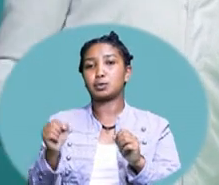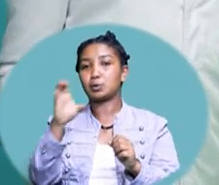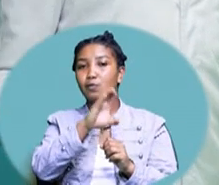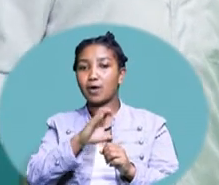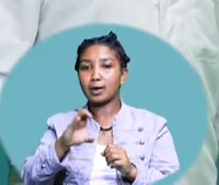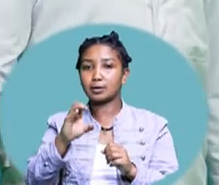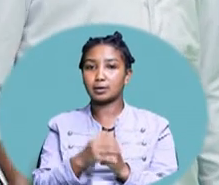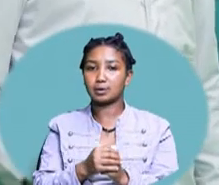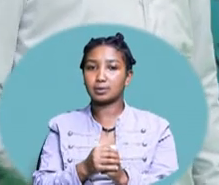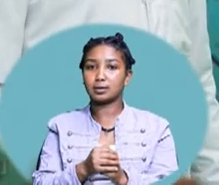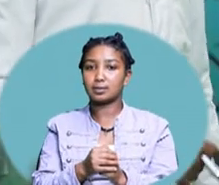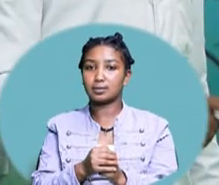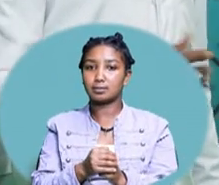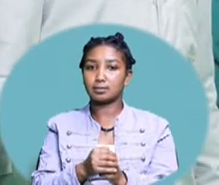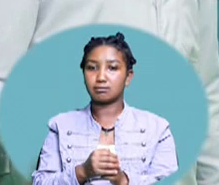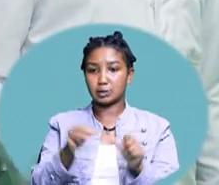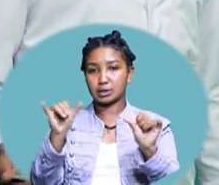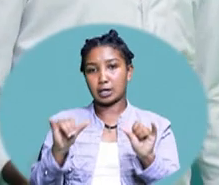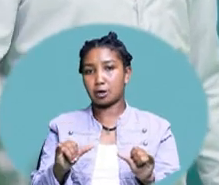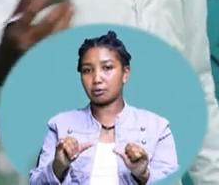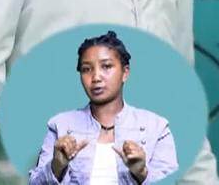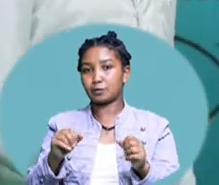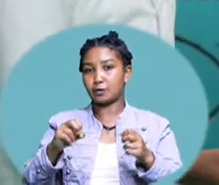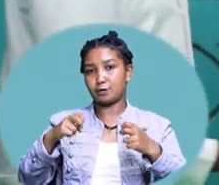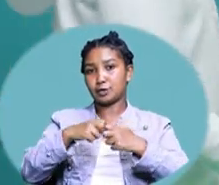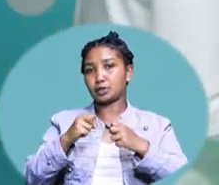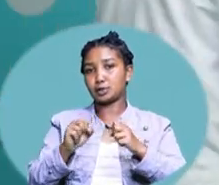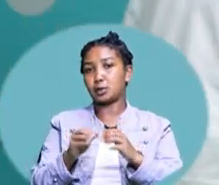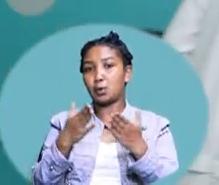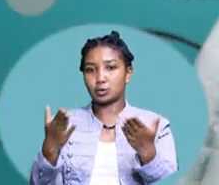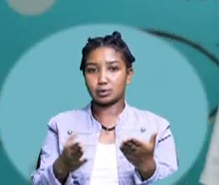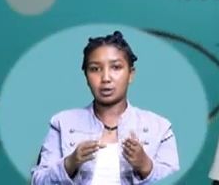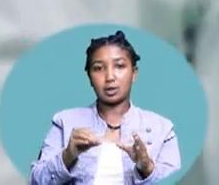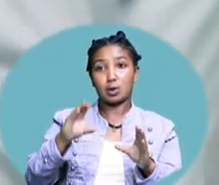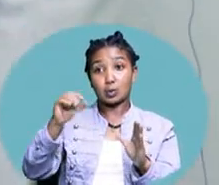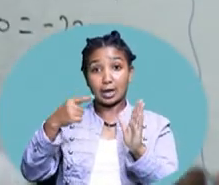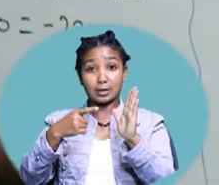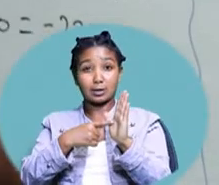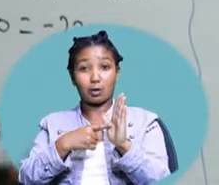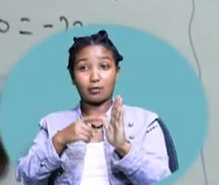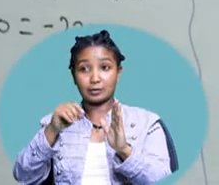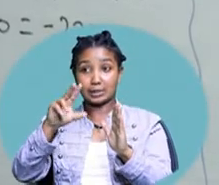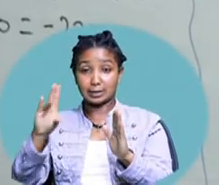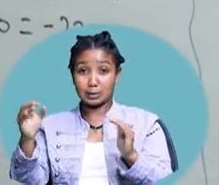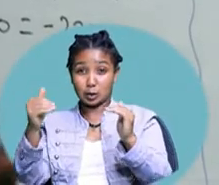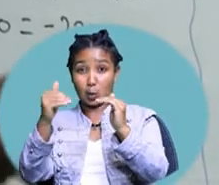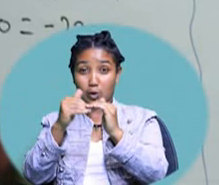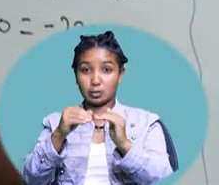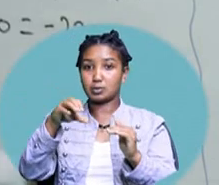it's possible to find on standard physics books or mathematics books. So cosine of 37 is equivalent to that of